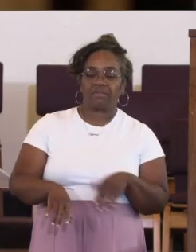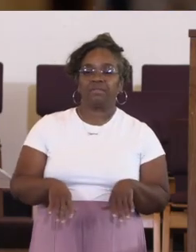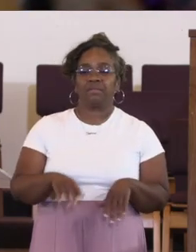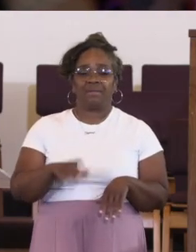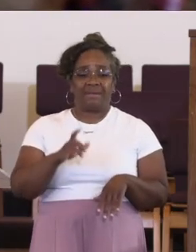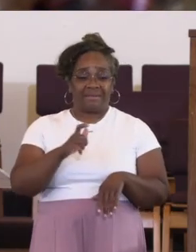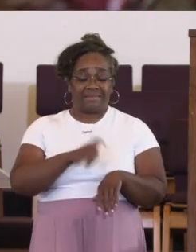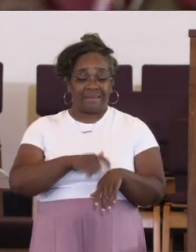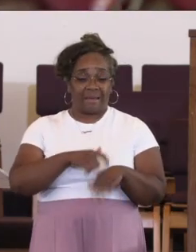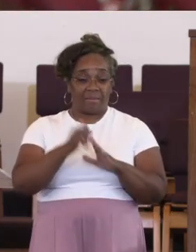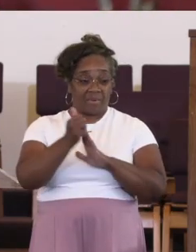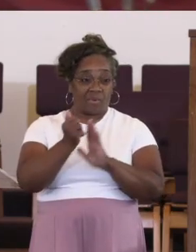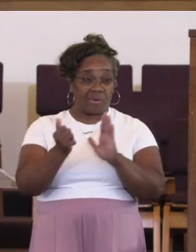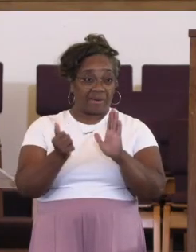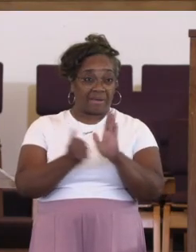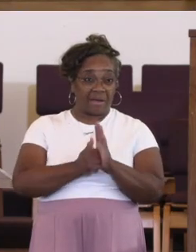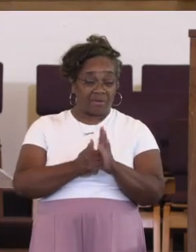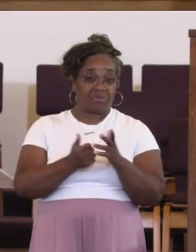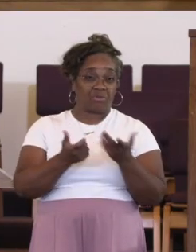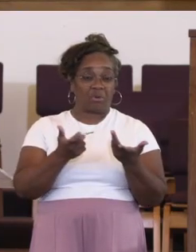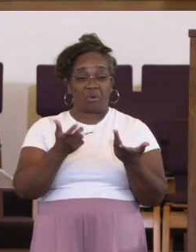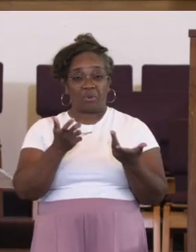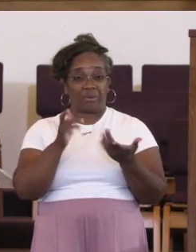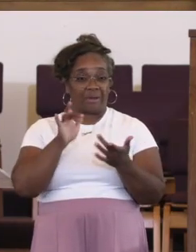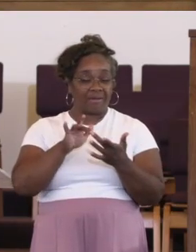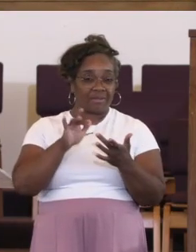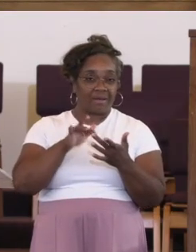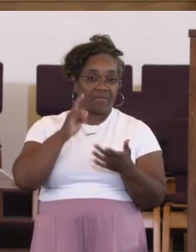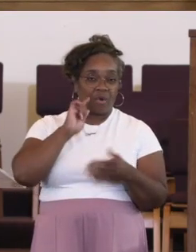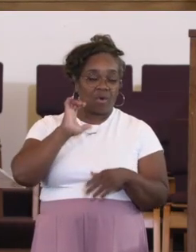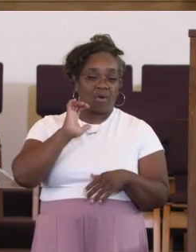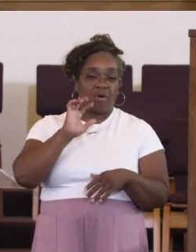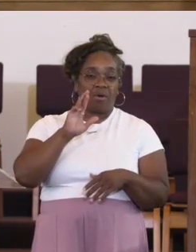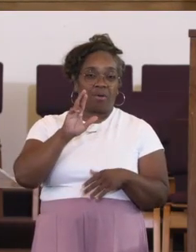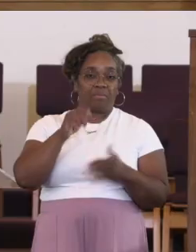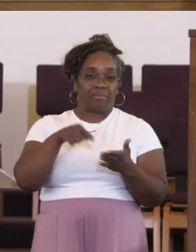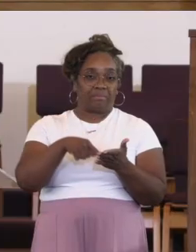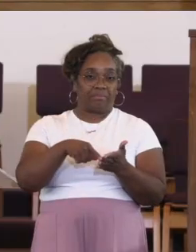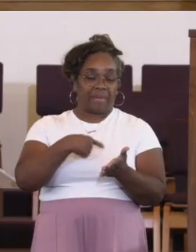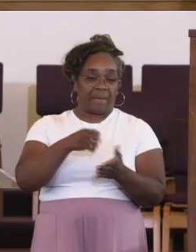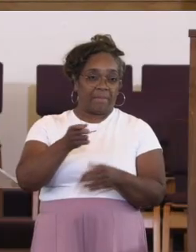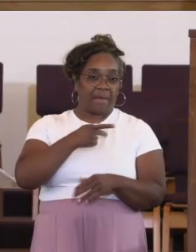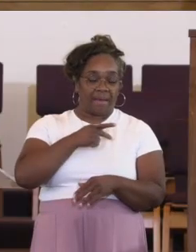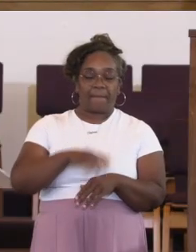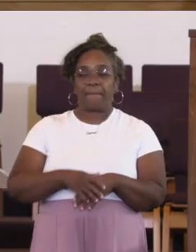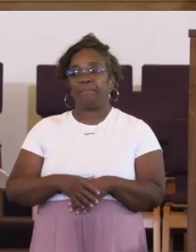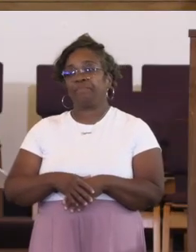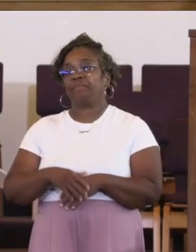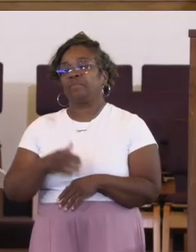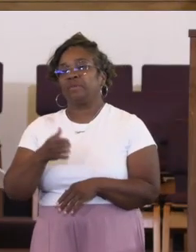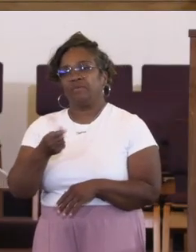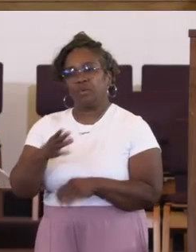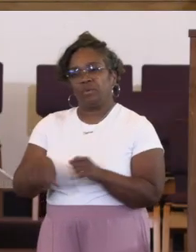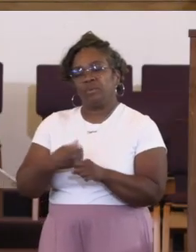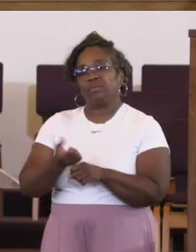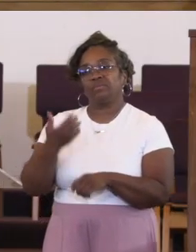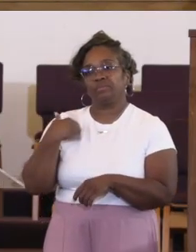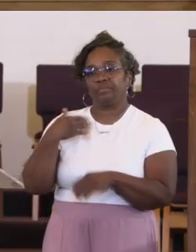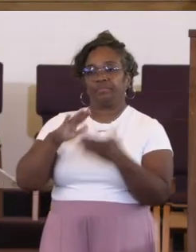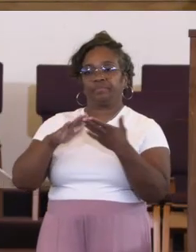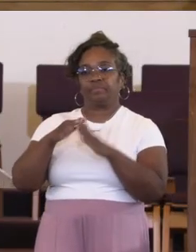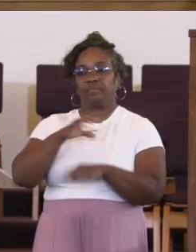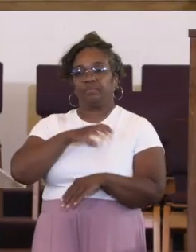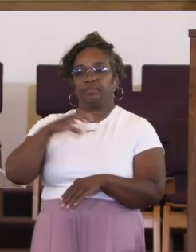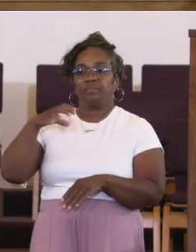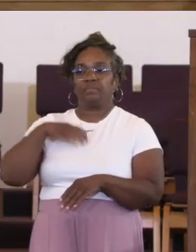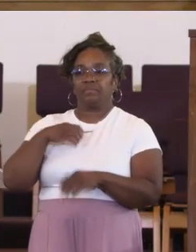Yeah, so City Council 2 or 3 years ago passed a program that provides preferences